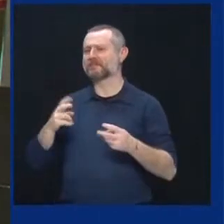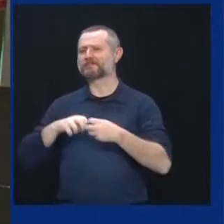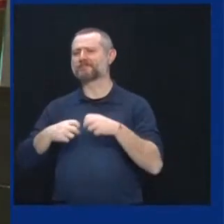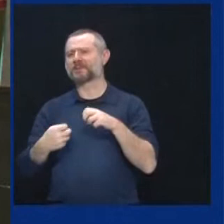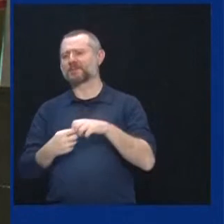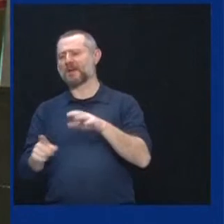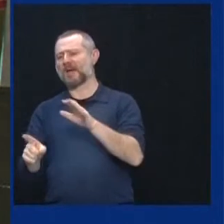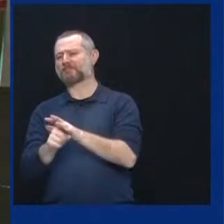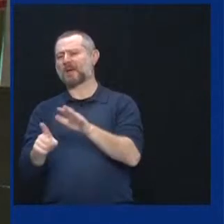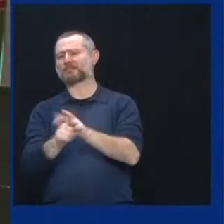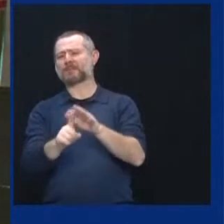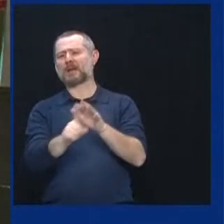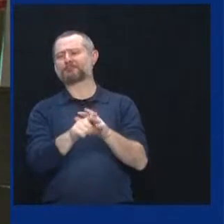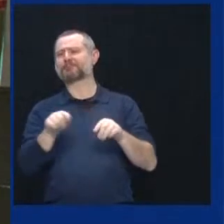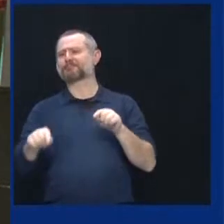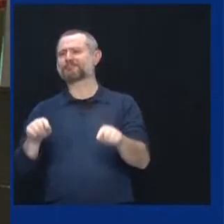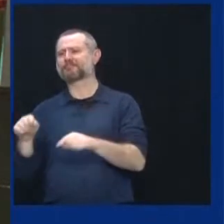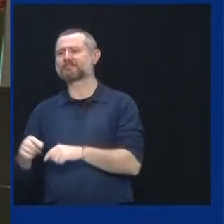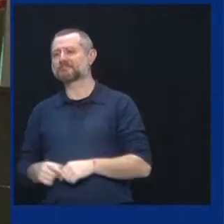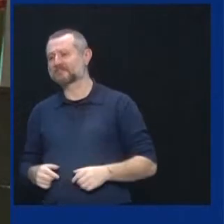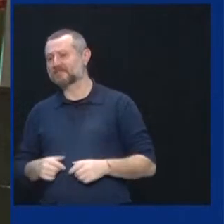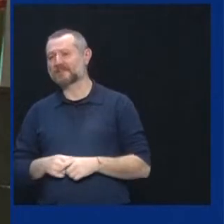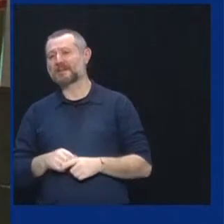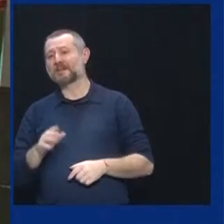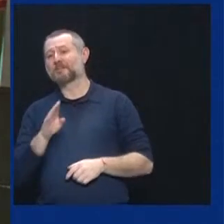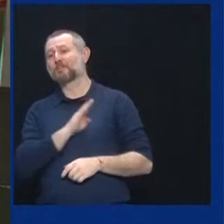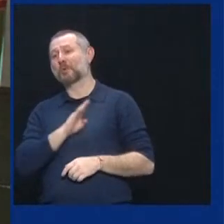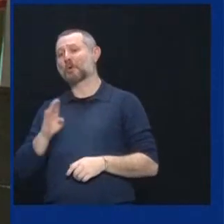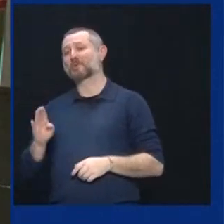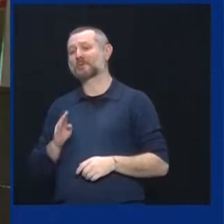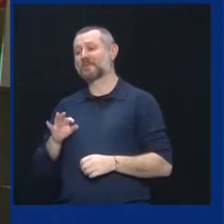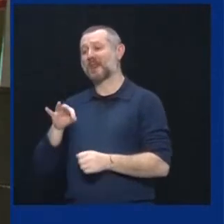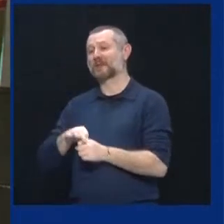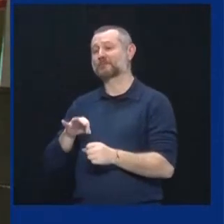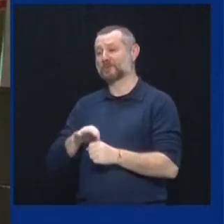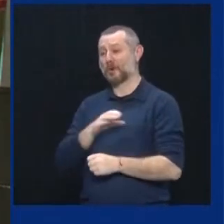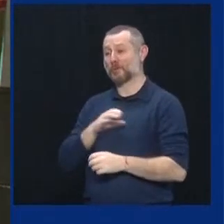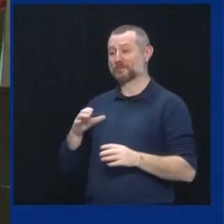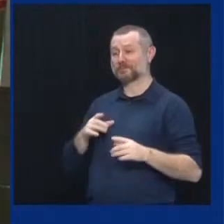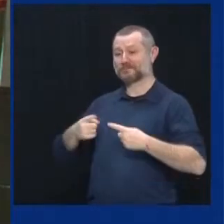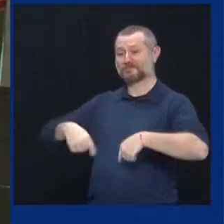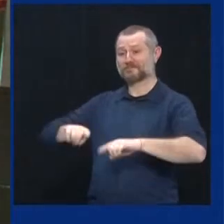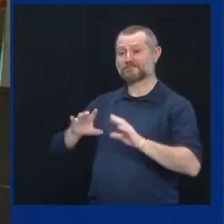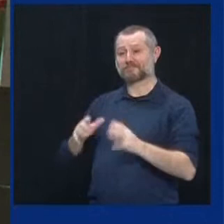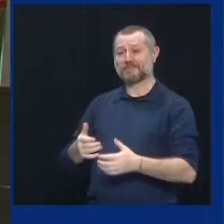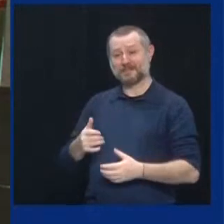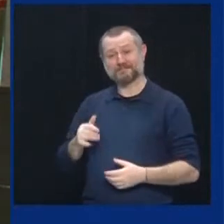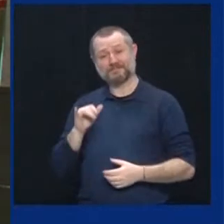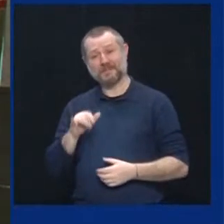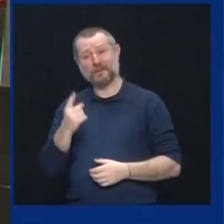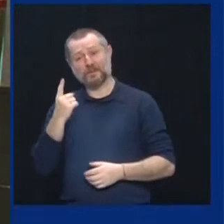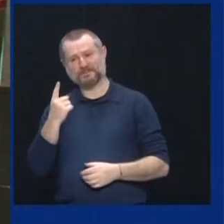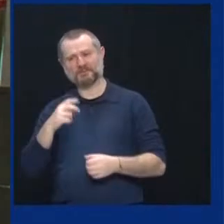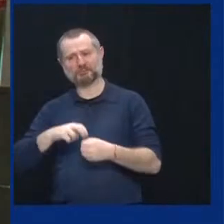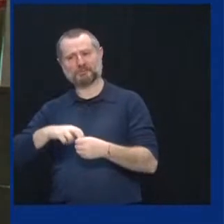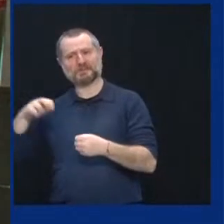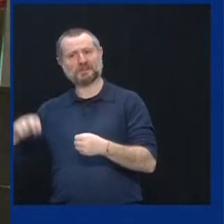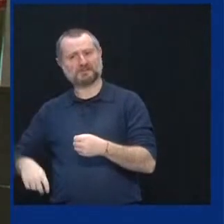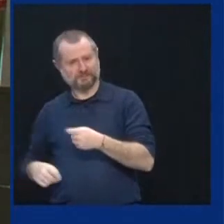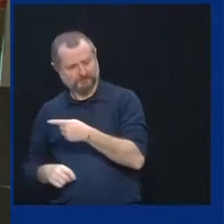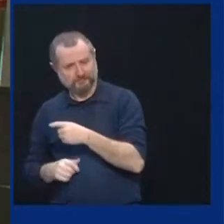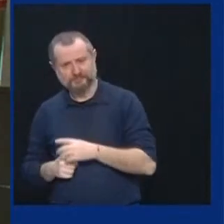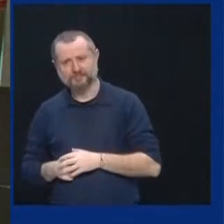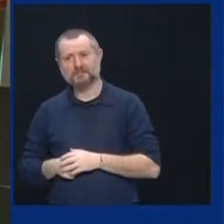up, and actually the Oneida County Board of Election Commissioners had to resign, and only you can